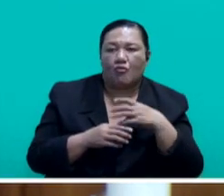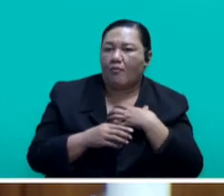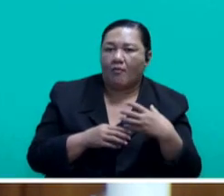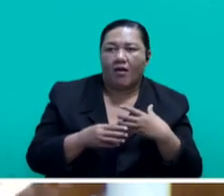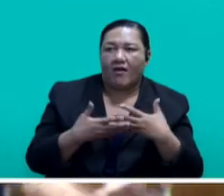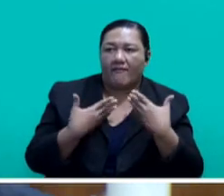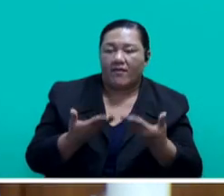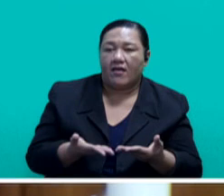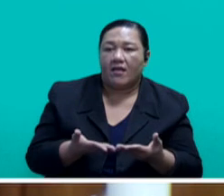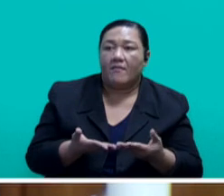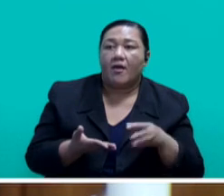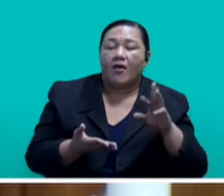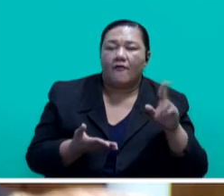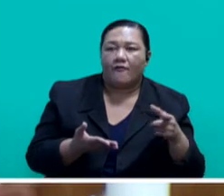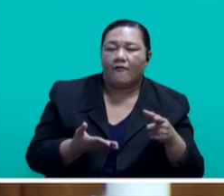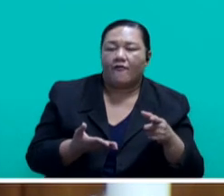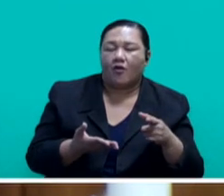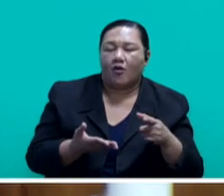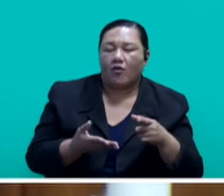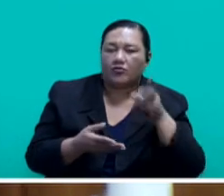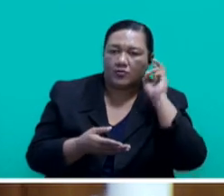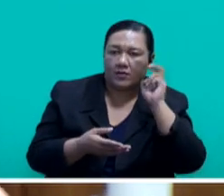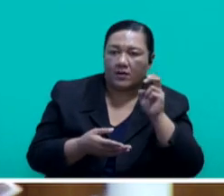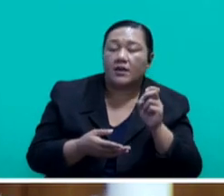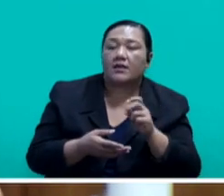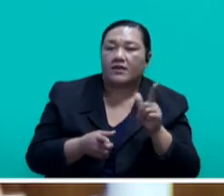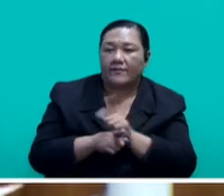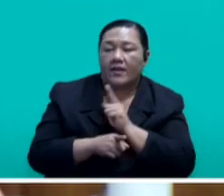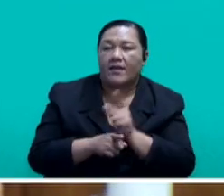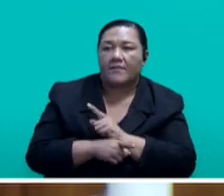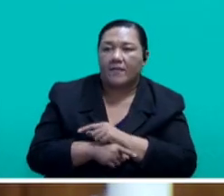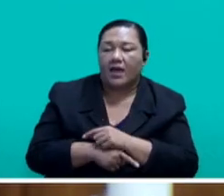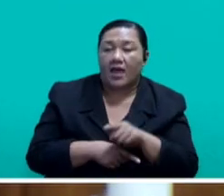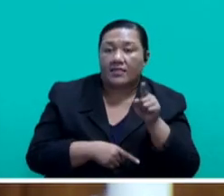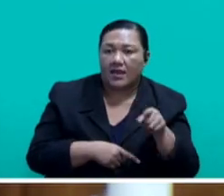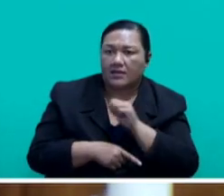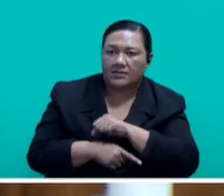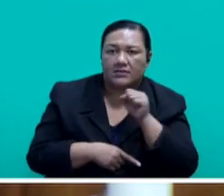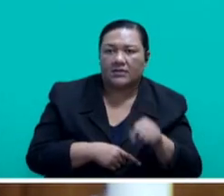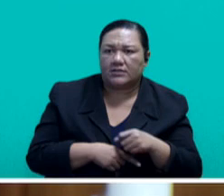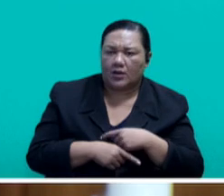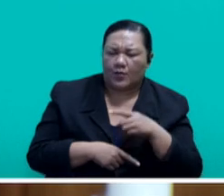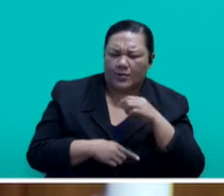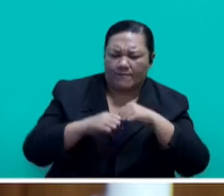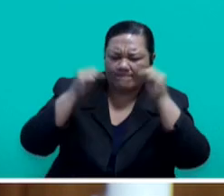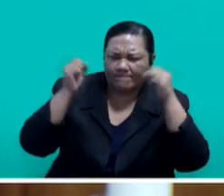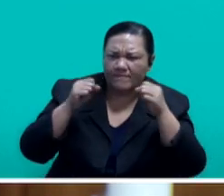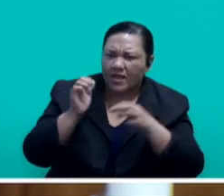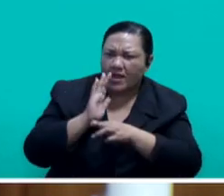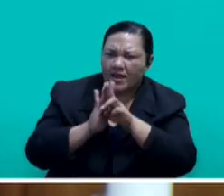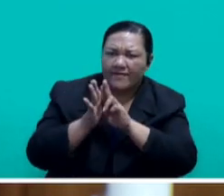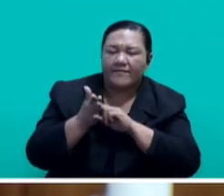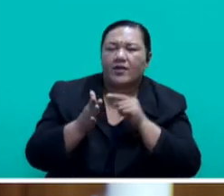training purpose. And this is a very serious state of affairs. We are intending to review this